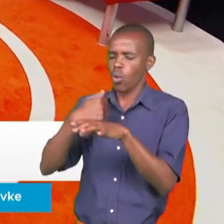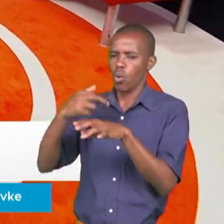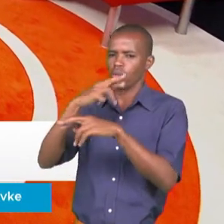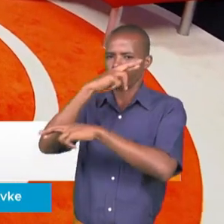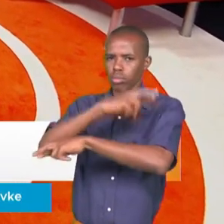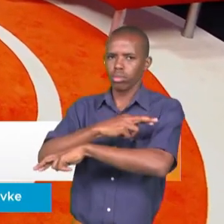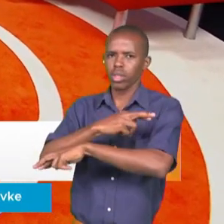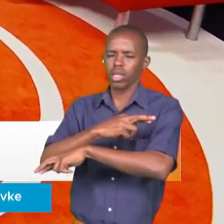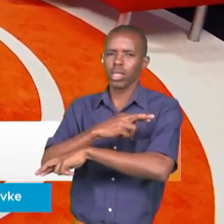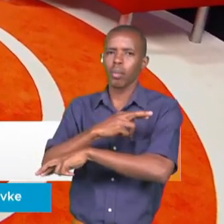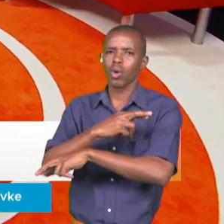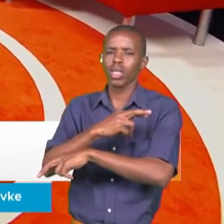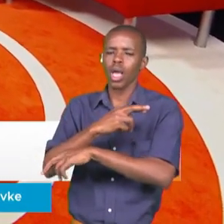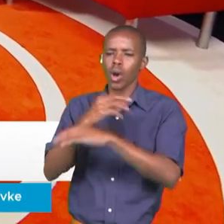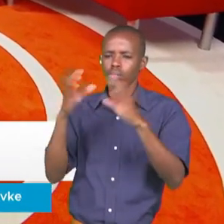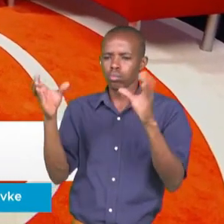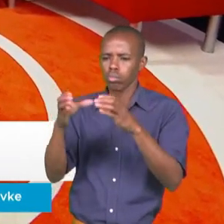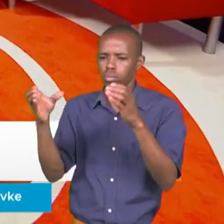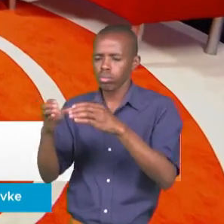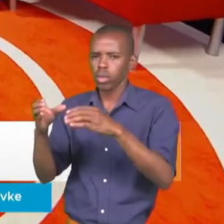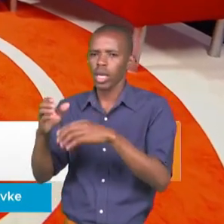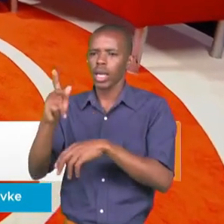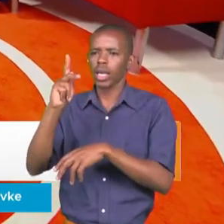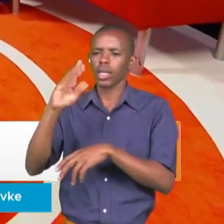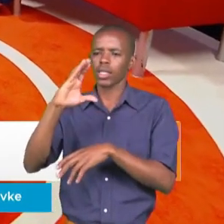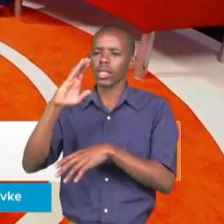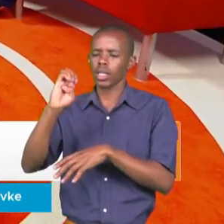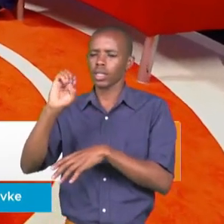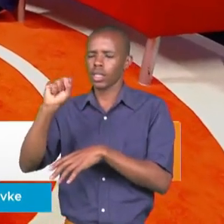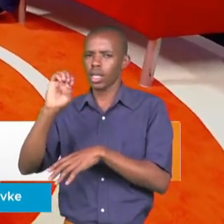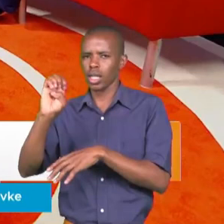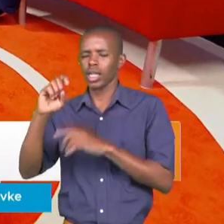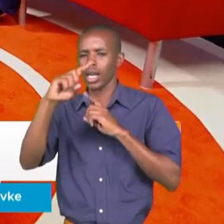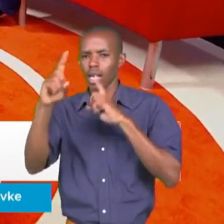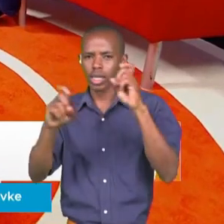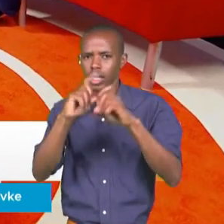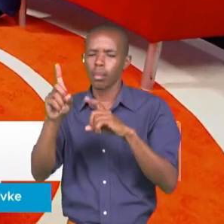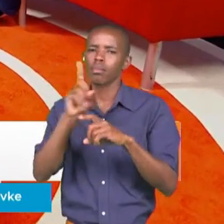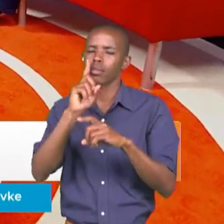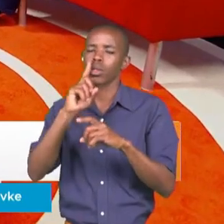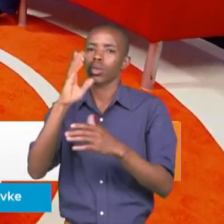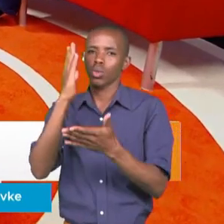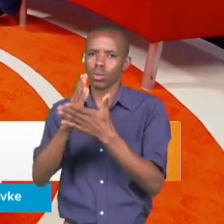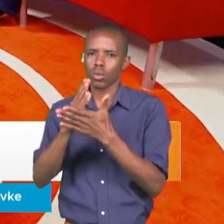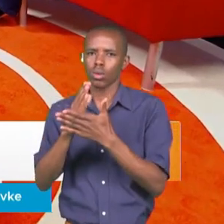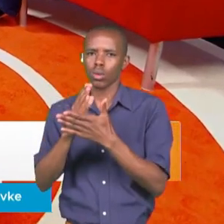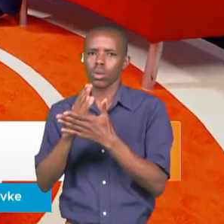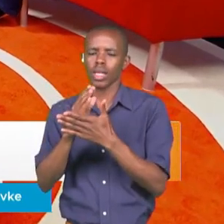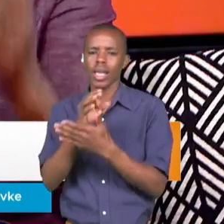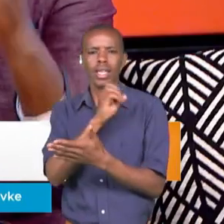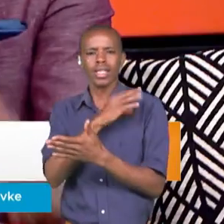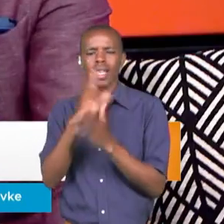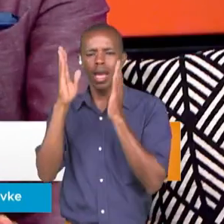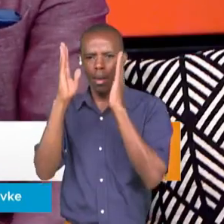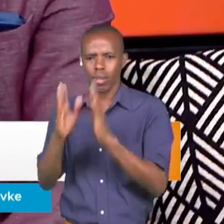an issue of grading. You know, KCSE is an exam, I can say for sure. They used to scare people that